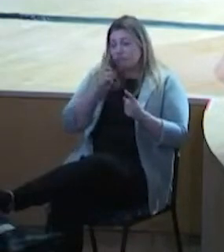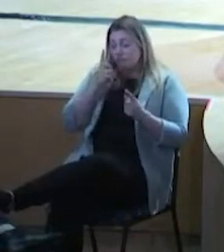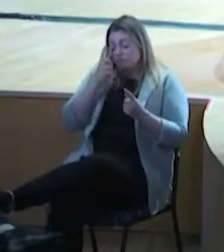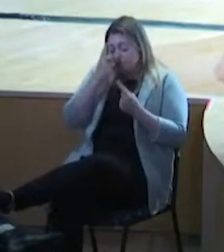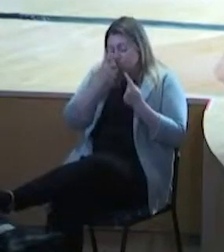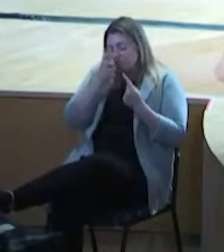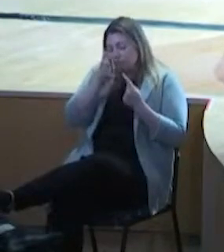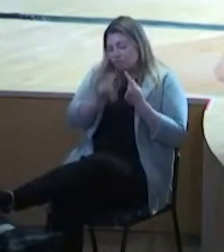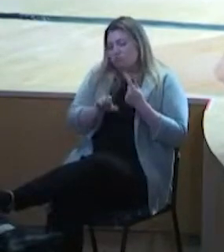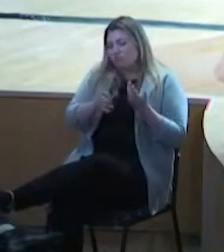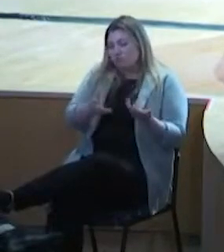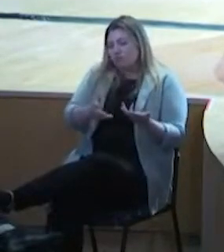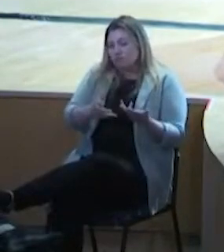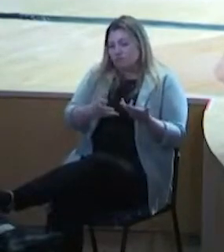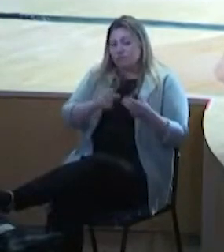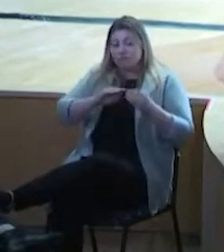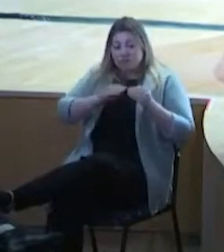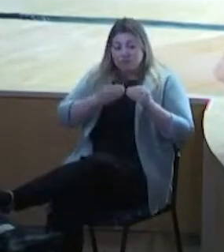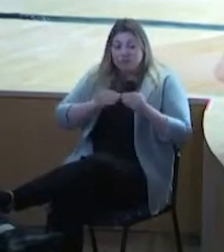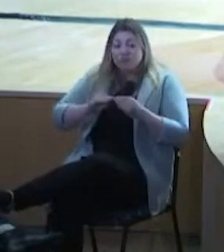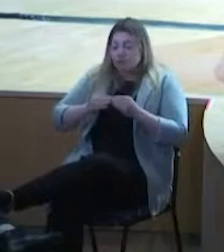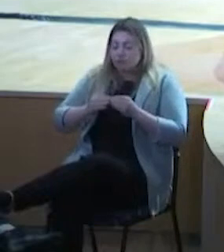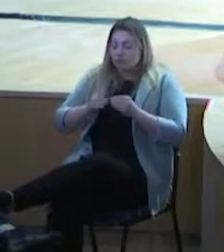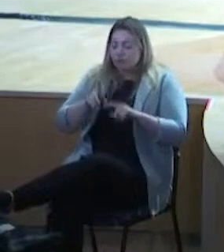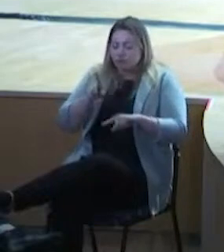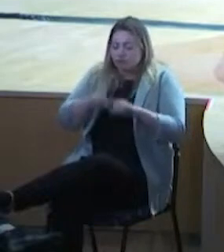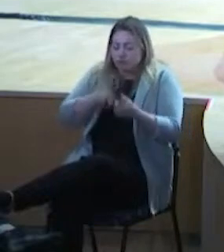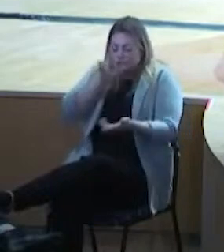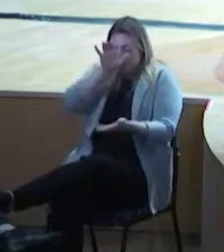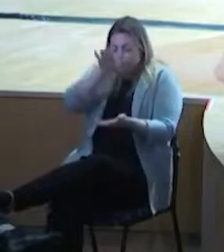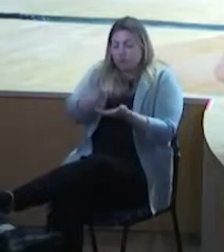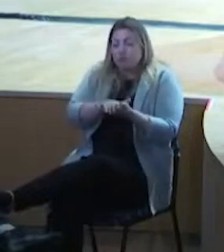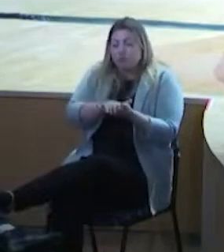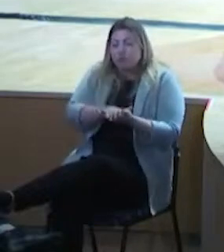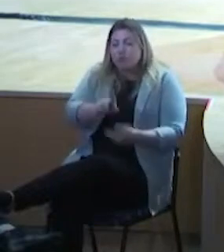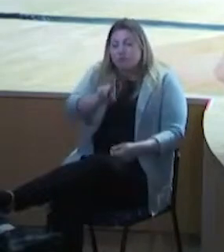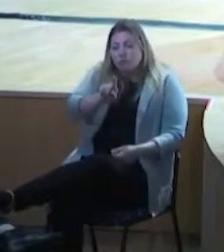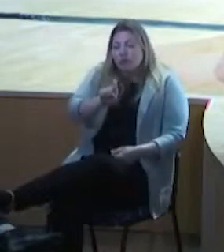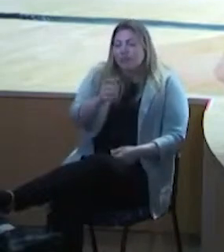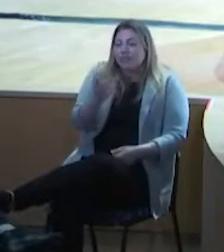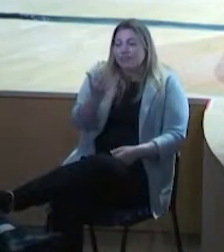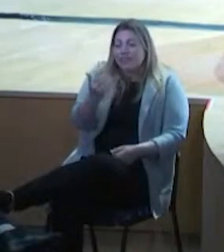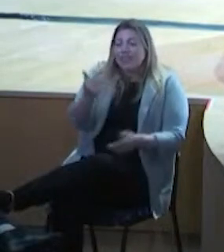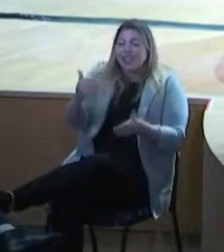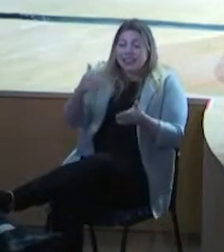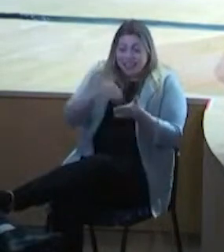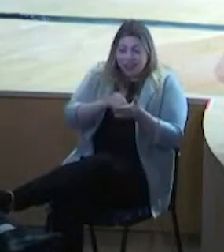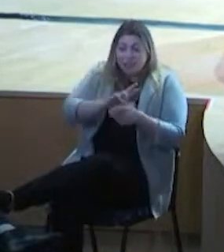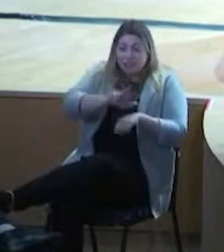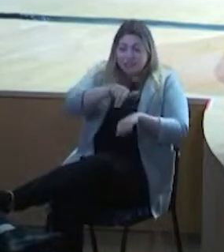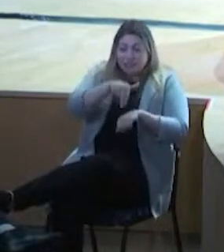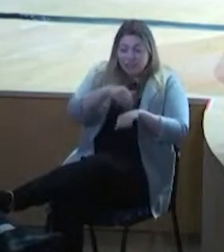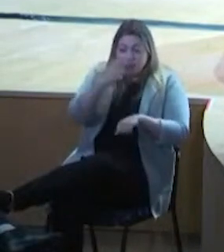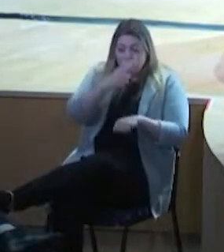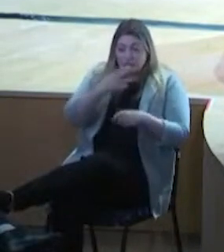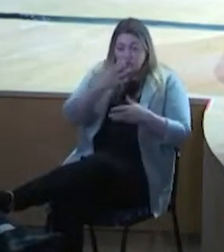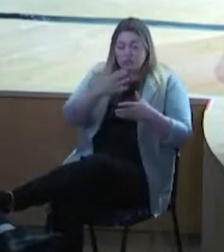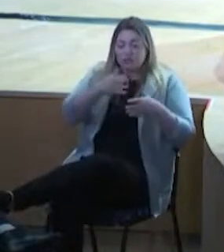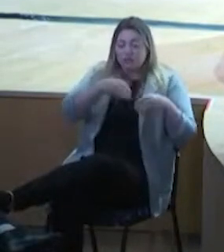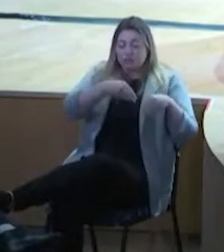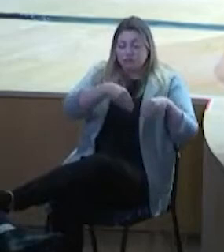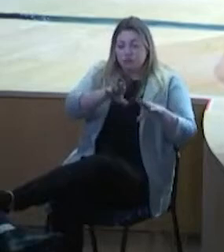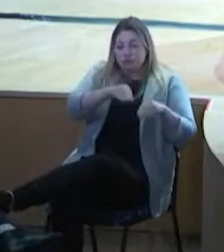consideration. The numbers are unbelievable. We had 115,000 Native Hawaiians move away from home last